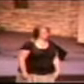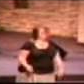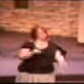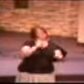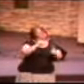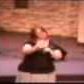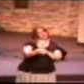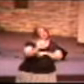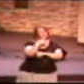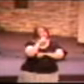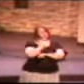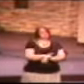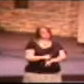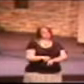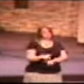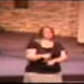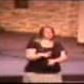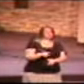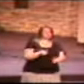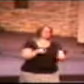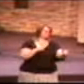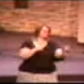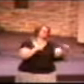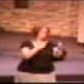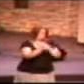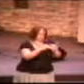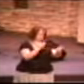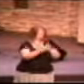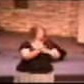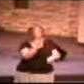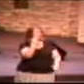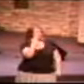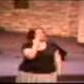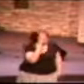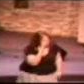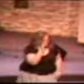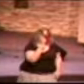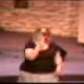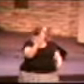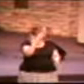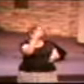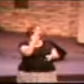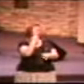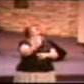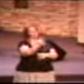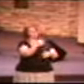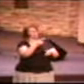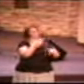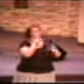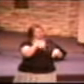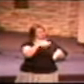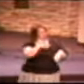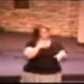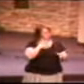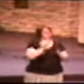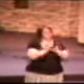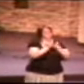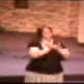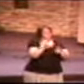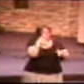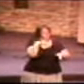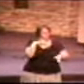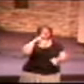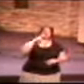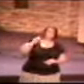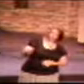Perspective really does matter when you can see, which is why there was one passenger on our ship that caught my